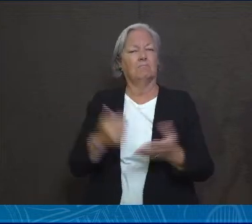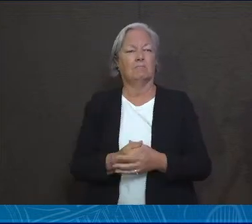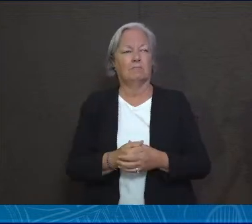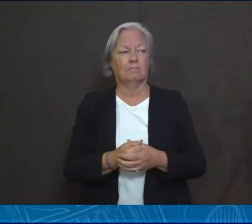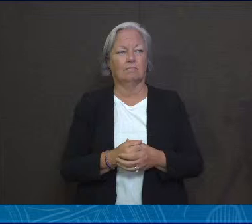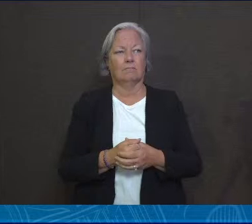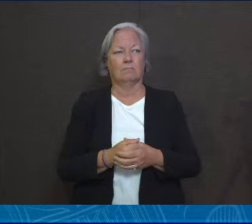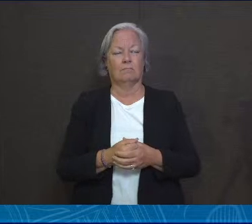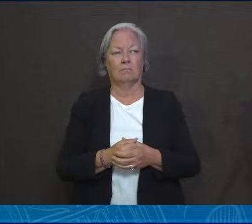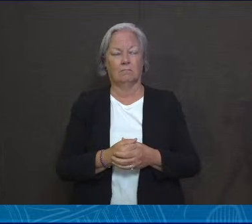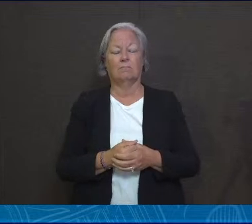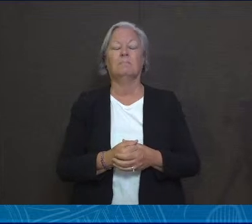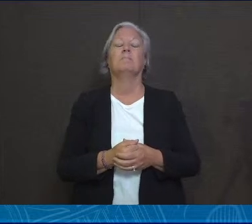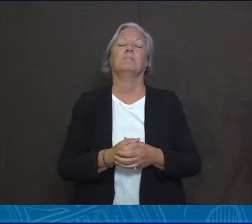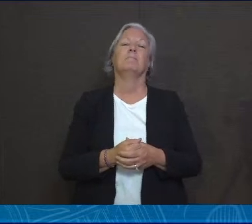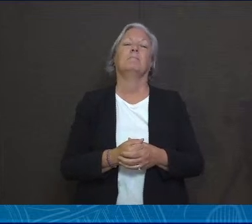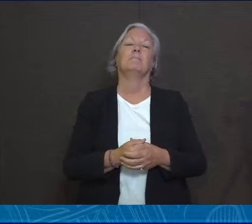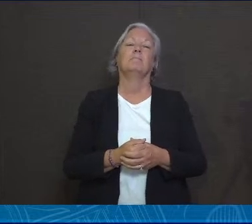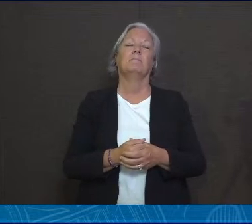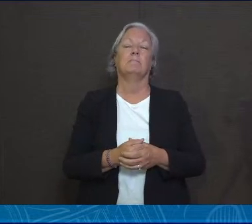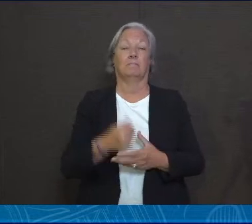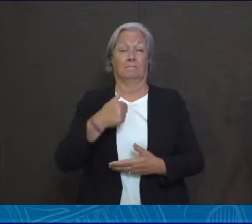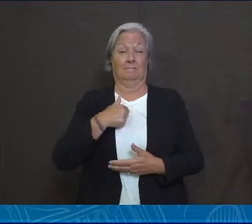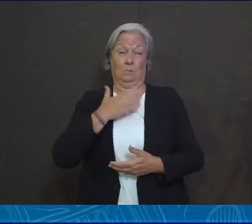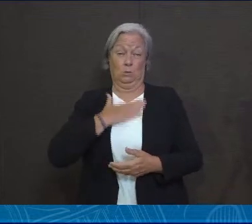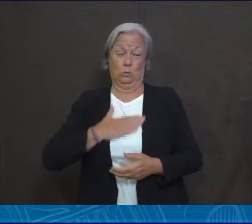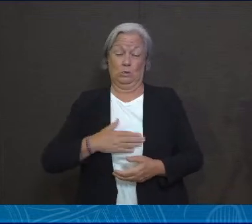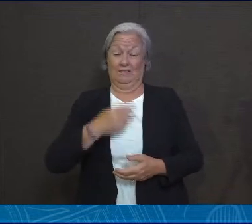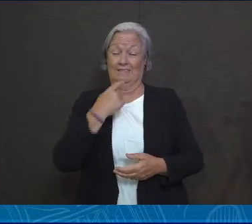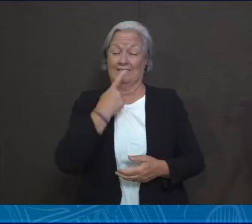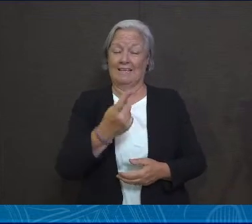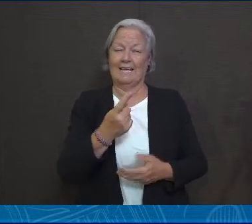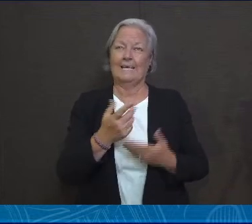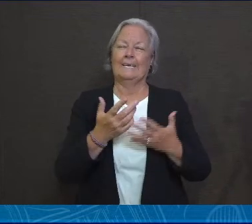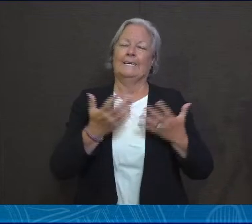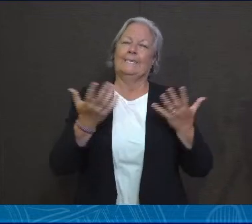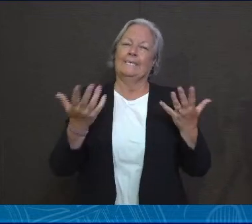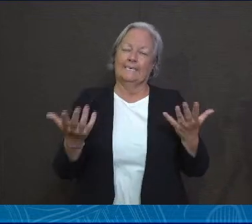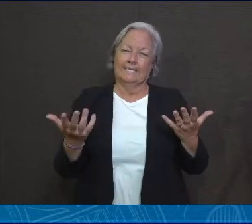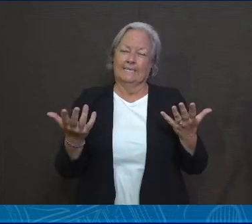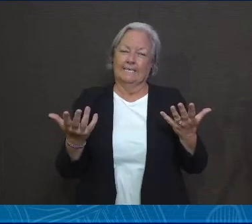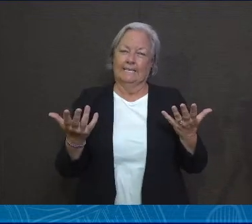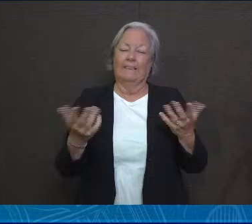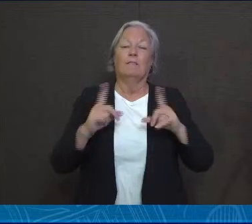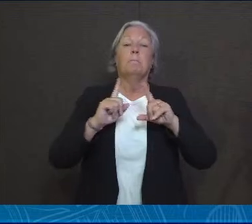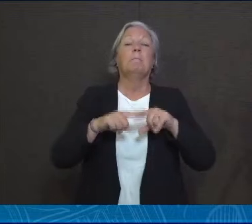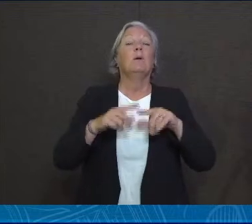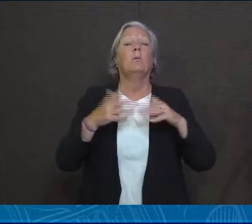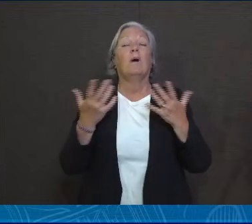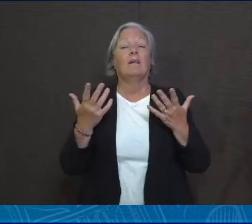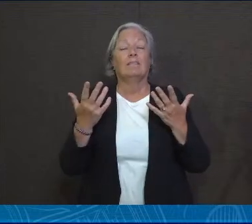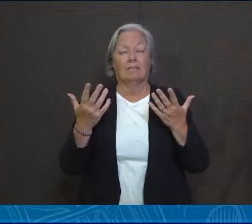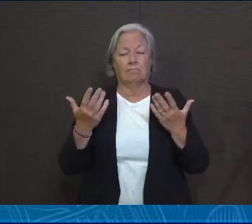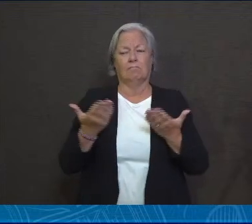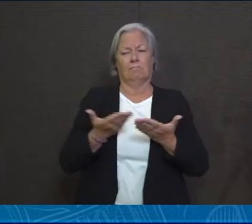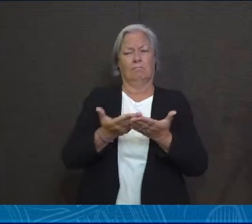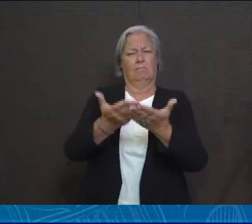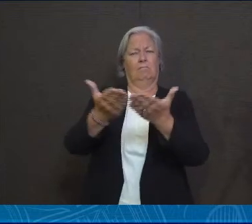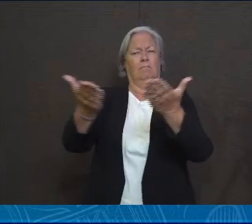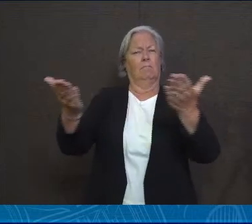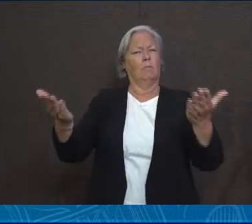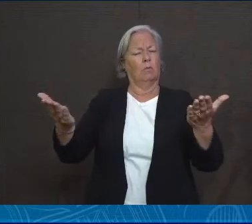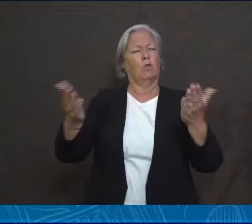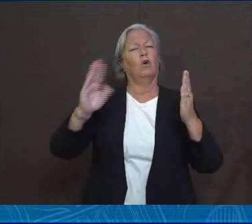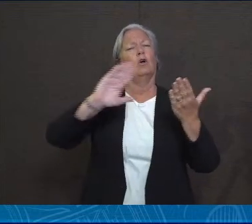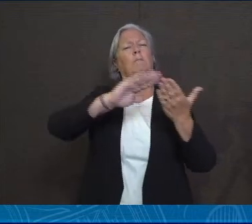Well, I would say that it all depends on how the public accepts the